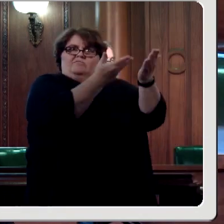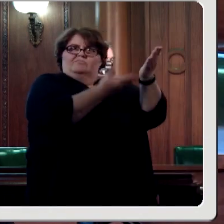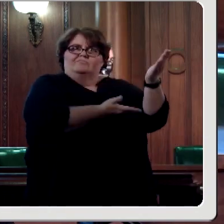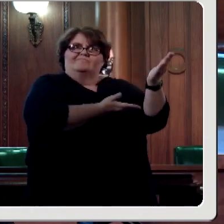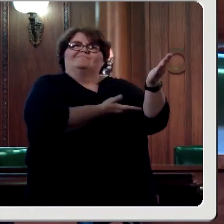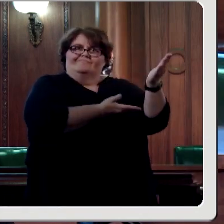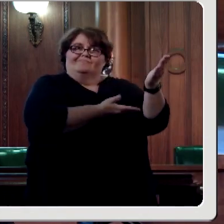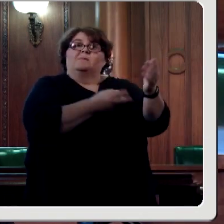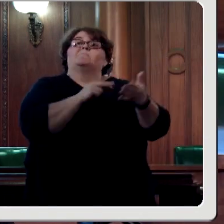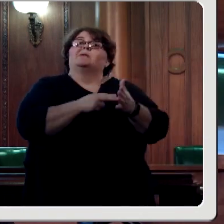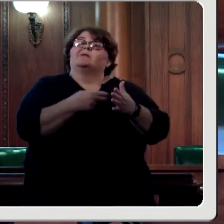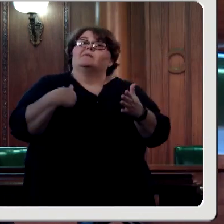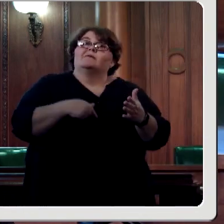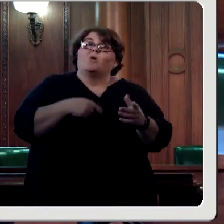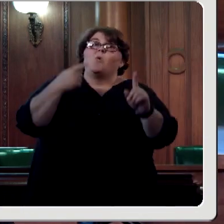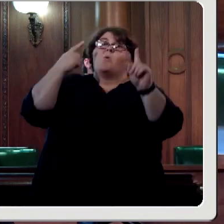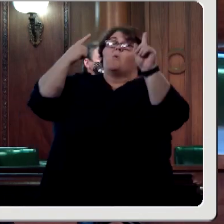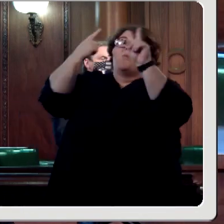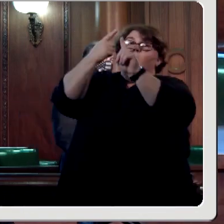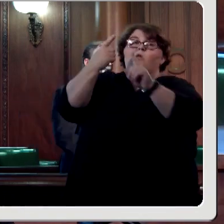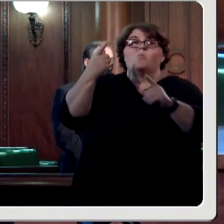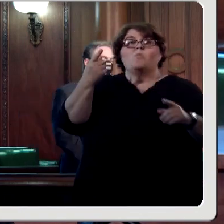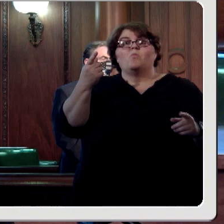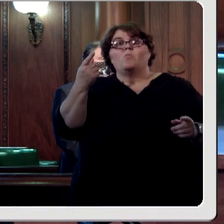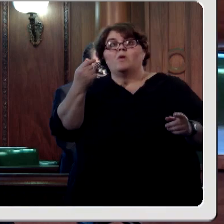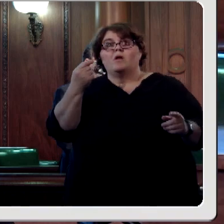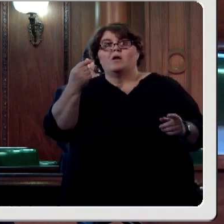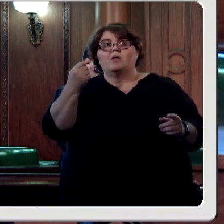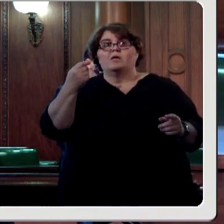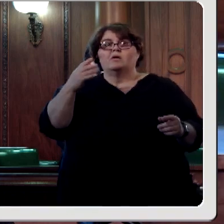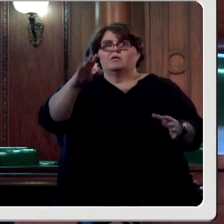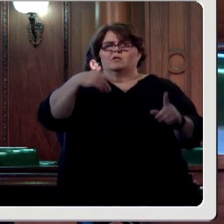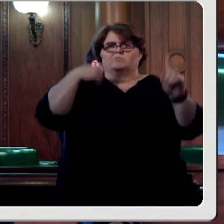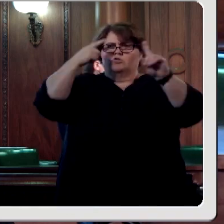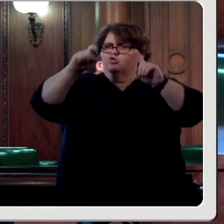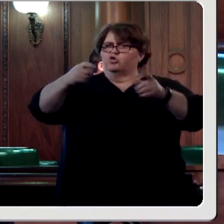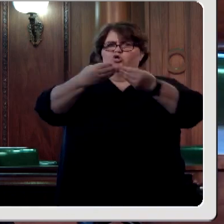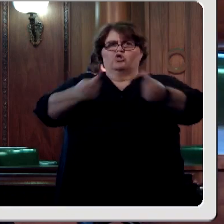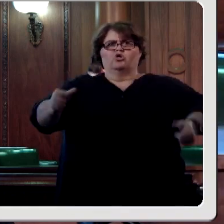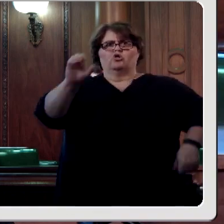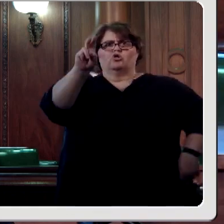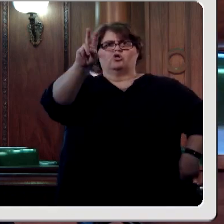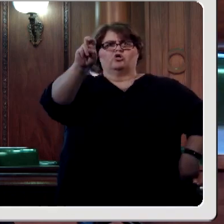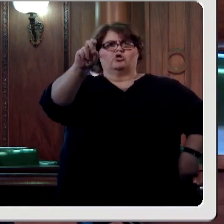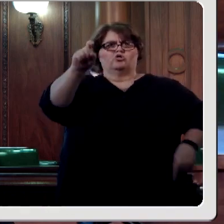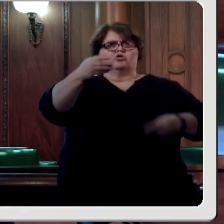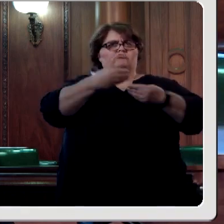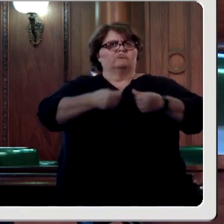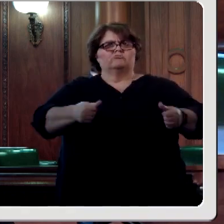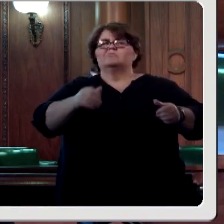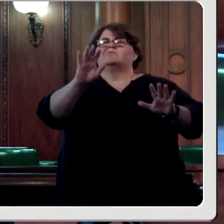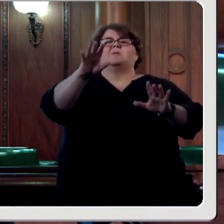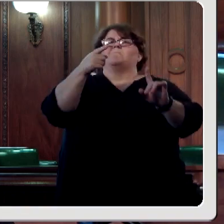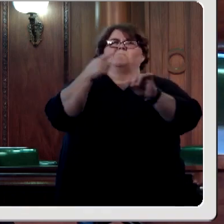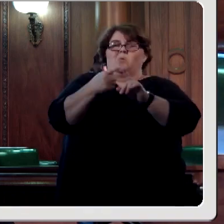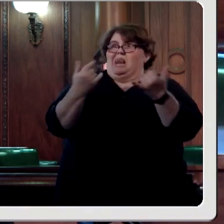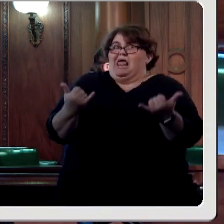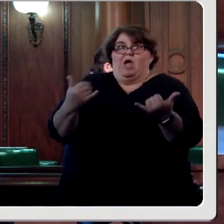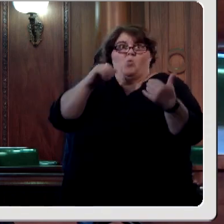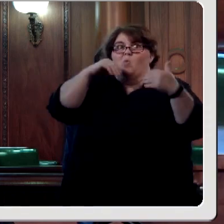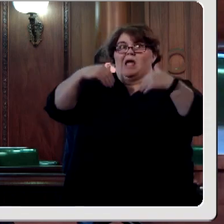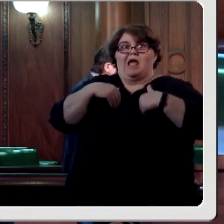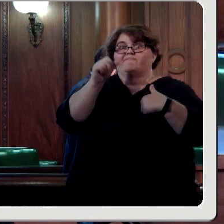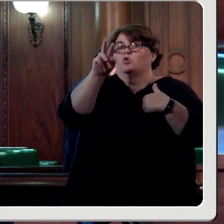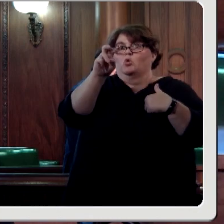but it is and should be for eradication and prevention of this disease.